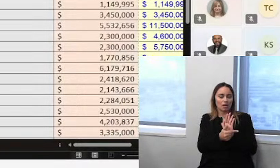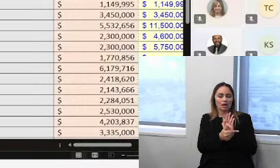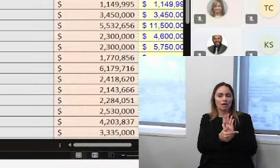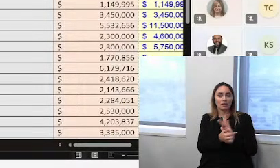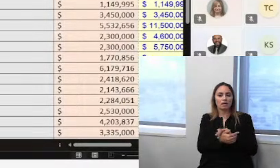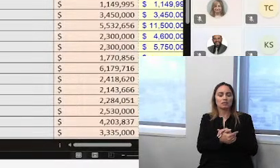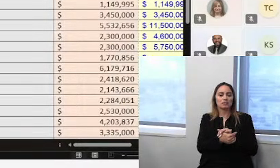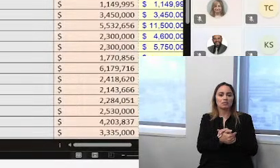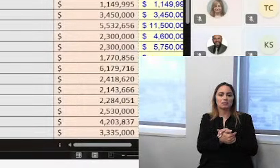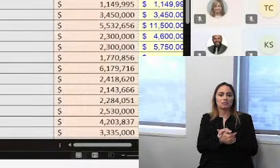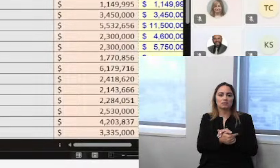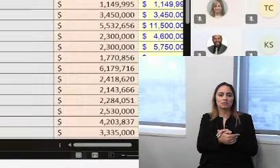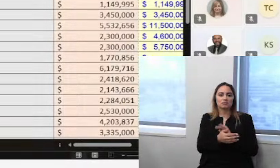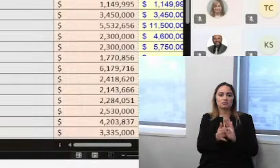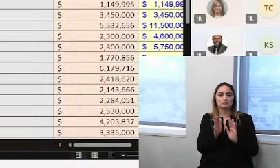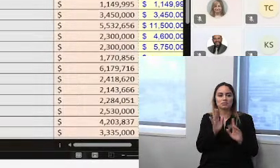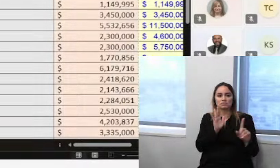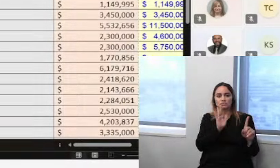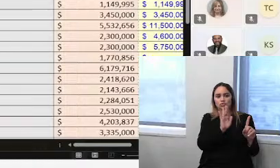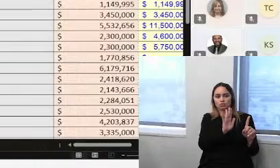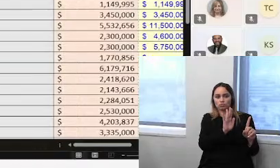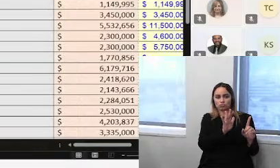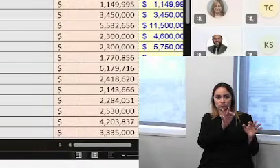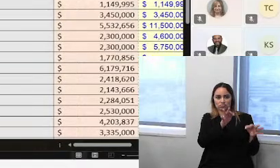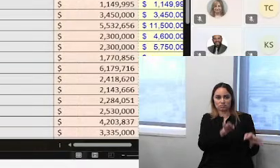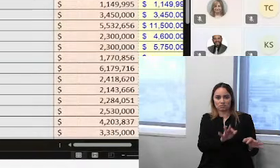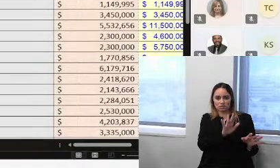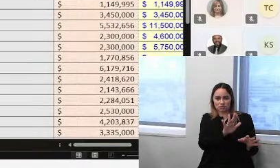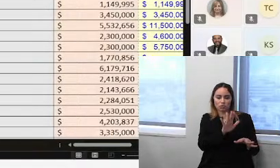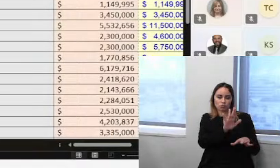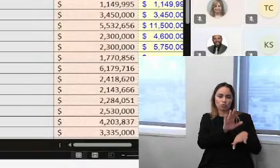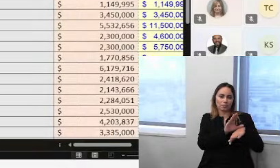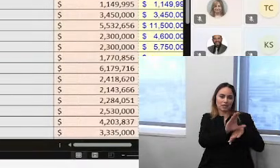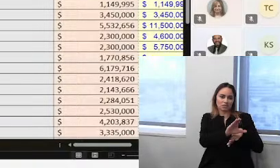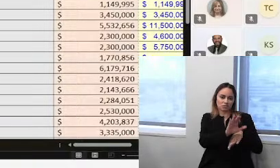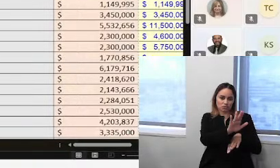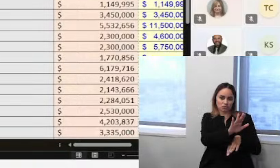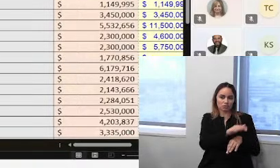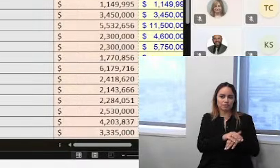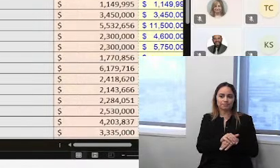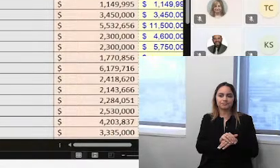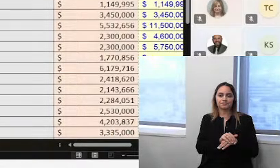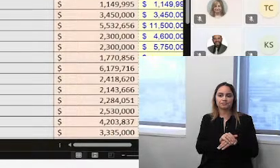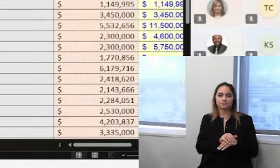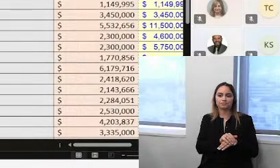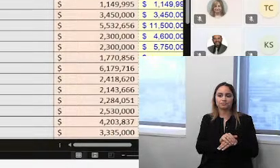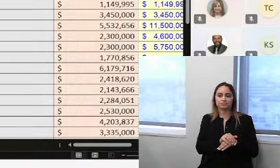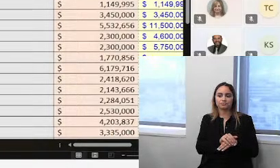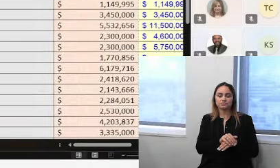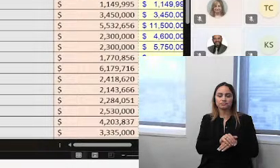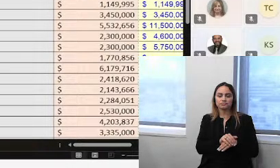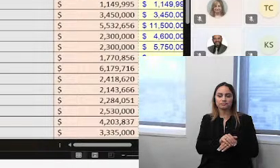your discretion and in terms of your obligation. And then to the